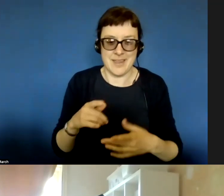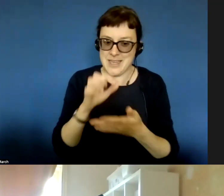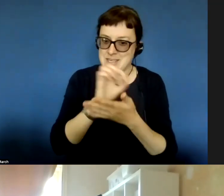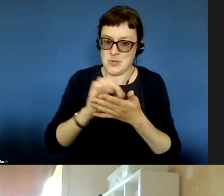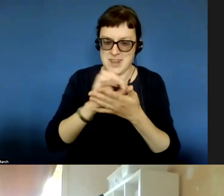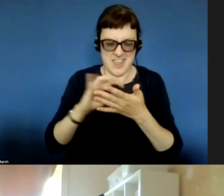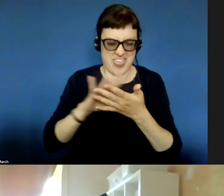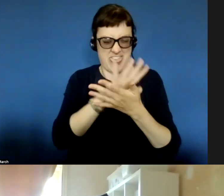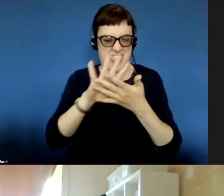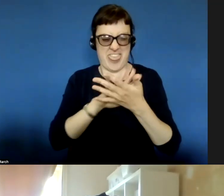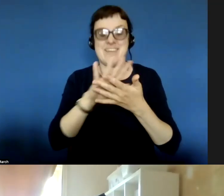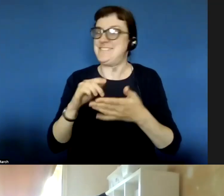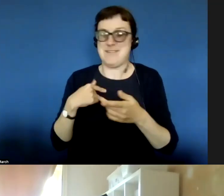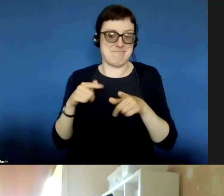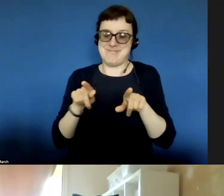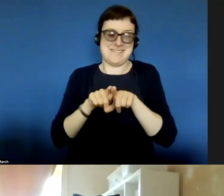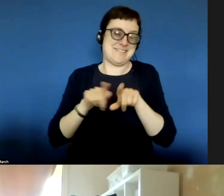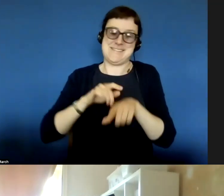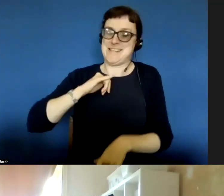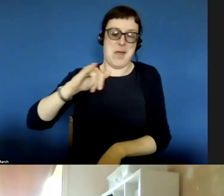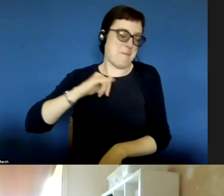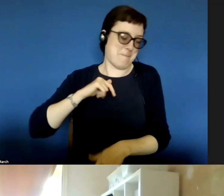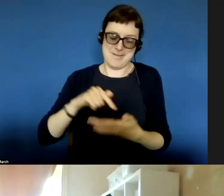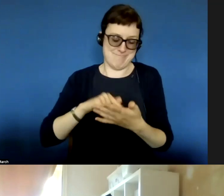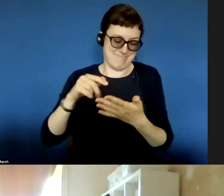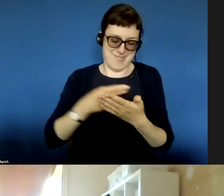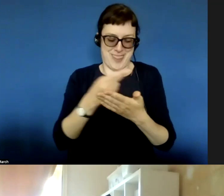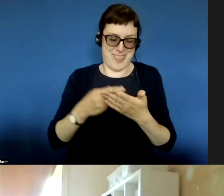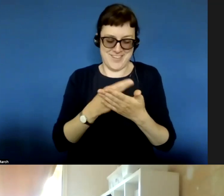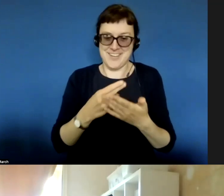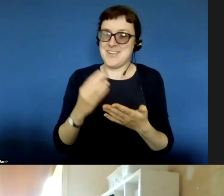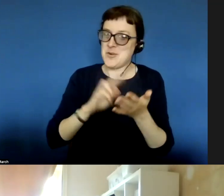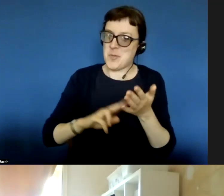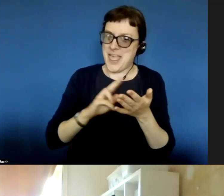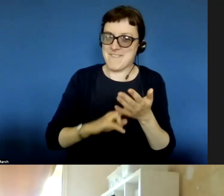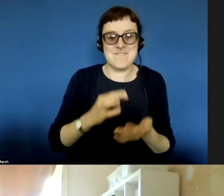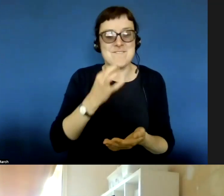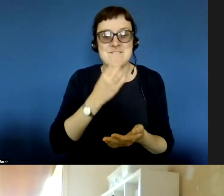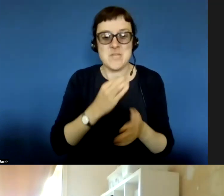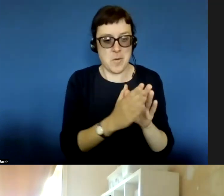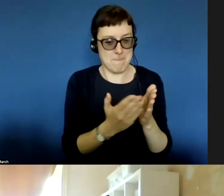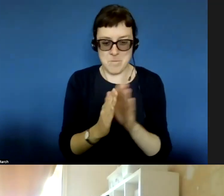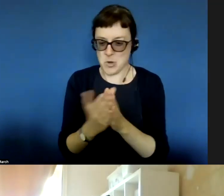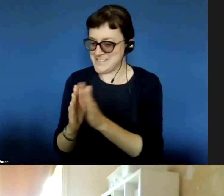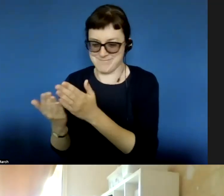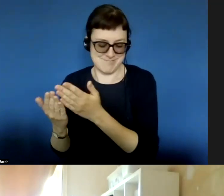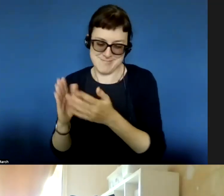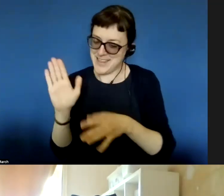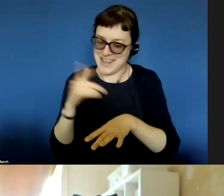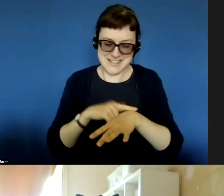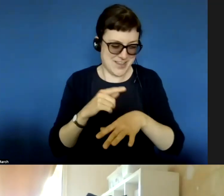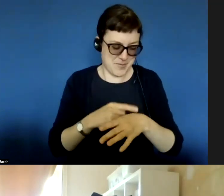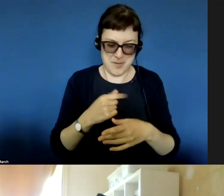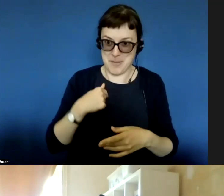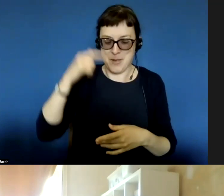You've seen what mine looks like. And I generally have 3 or 4 sketchbooks or notebooks on the go at any one time, because my brain